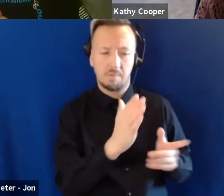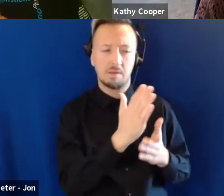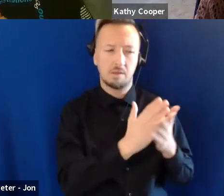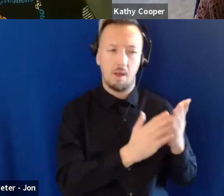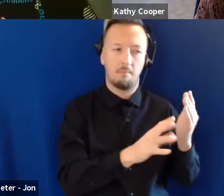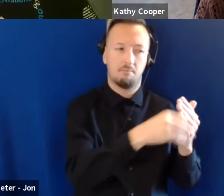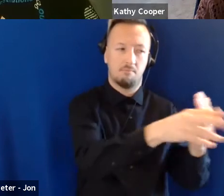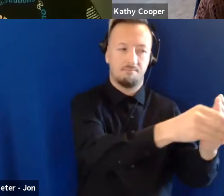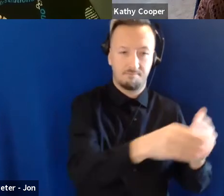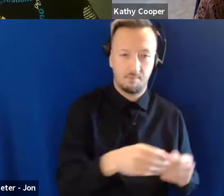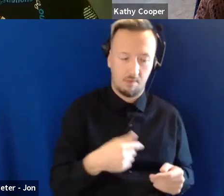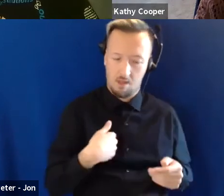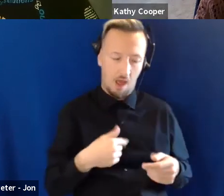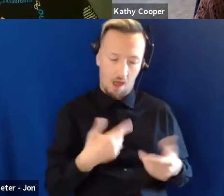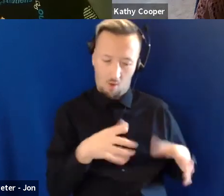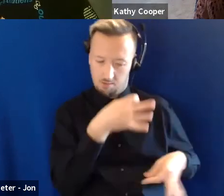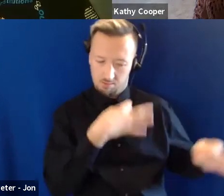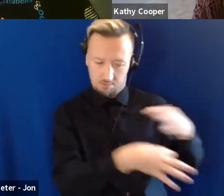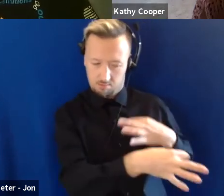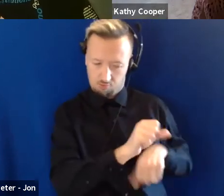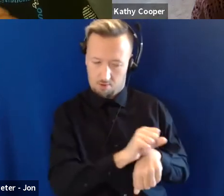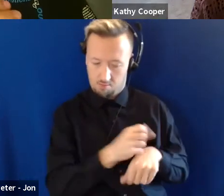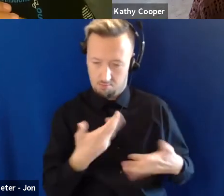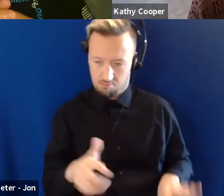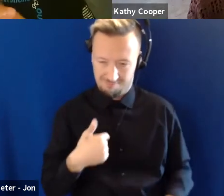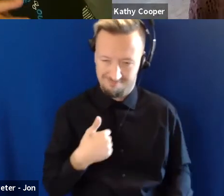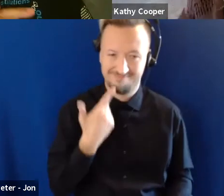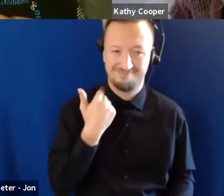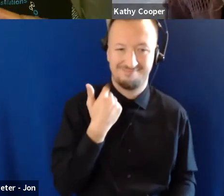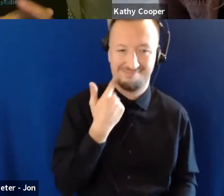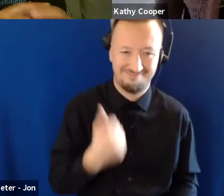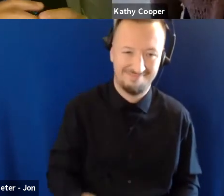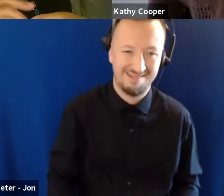I'm not trading your jobs anytime soon. So.